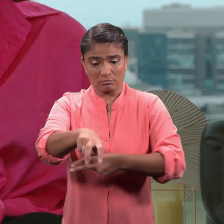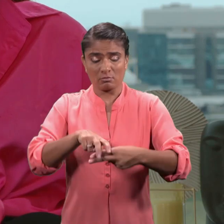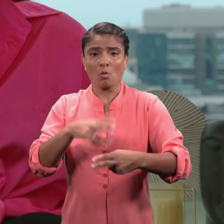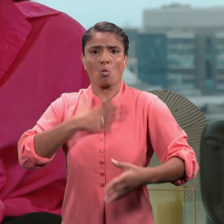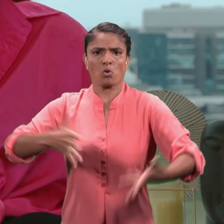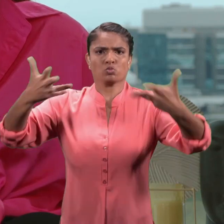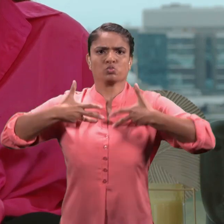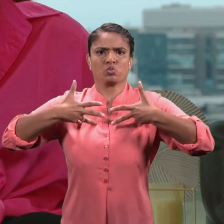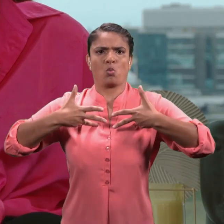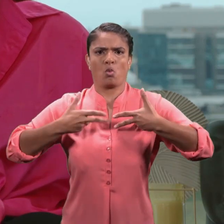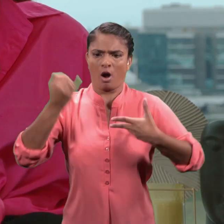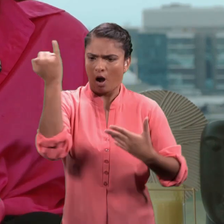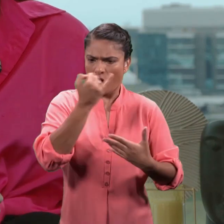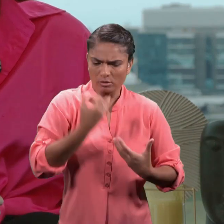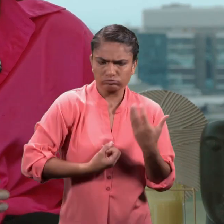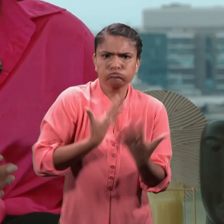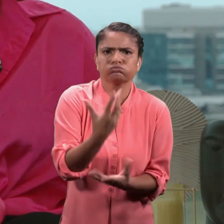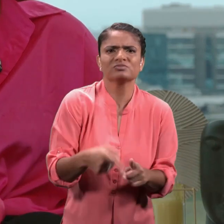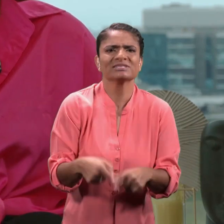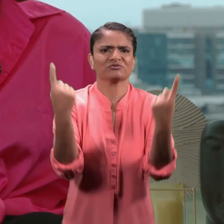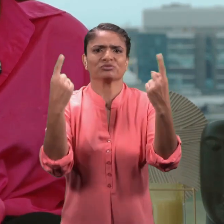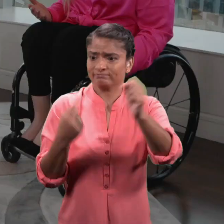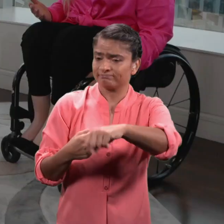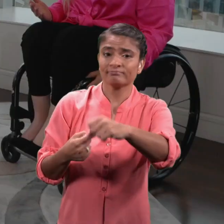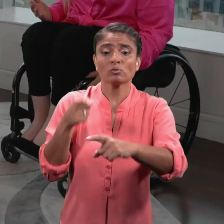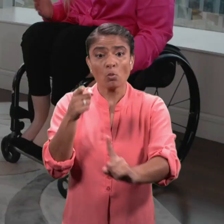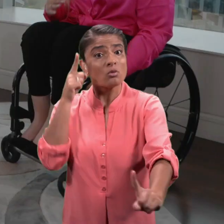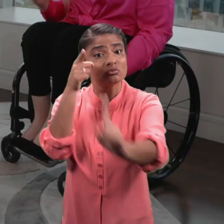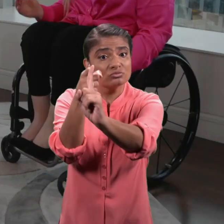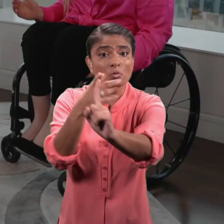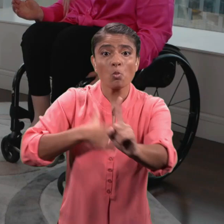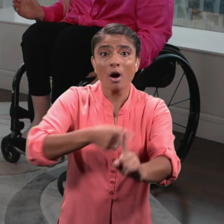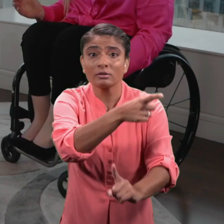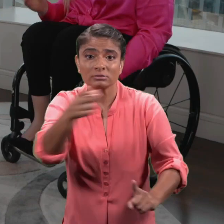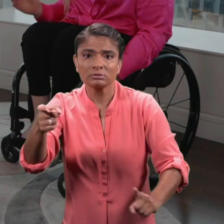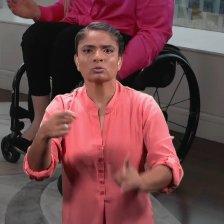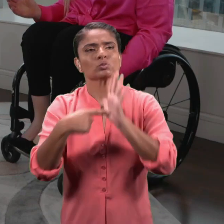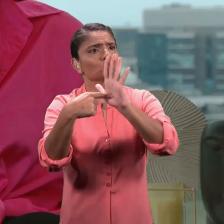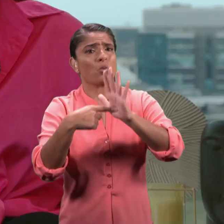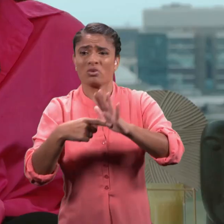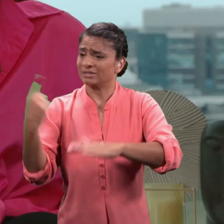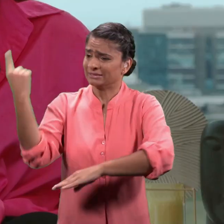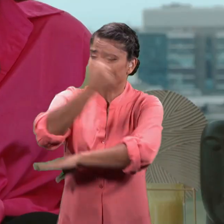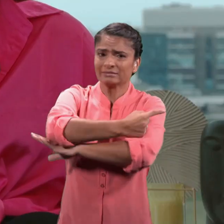be the way they want it to be, but it's in a different, unique, artistic way. Sure. But we get to that point at the end